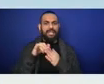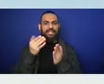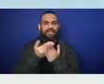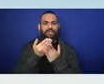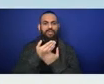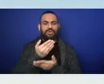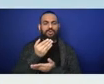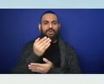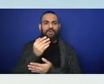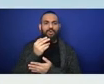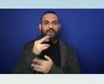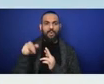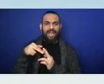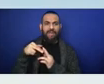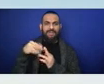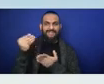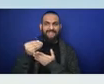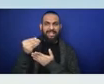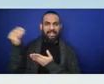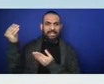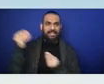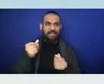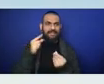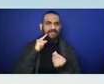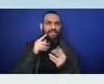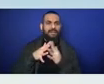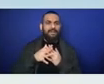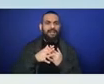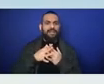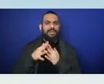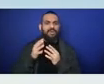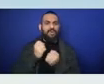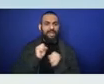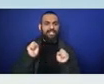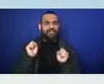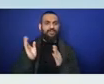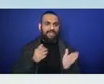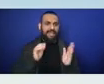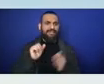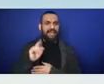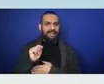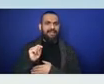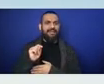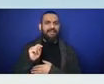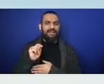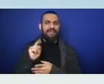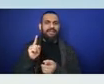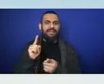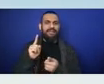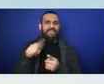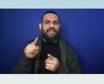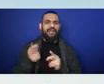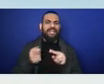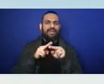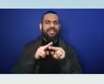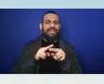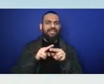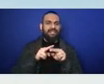changes to our bill? Were there any changes made to the parameters for PPP, for example, outside of